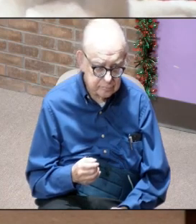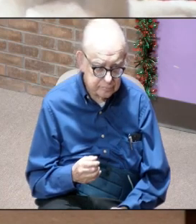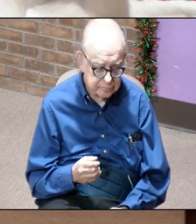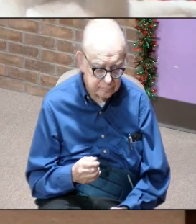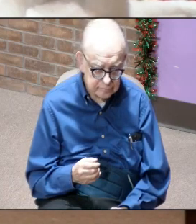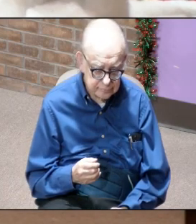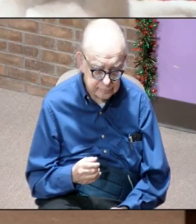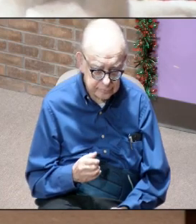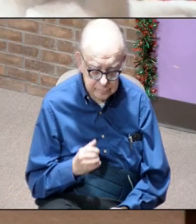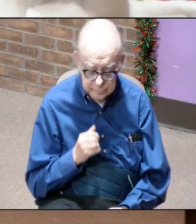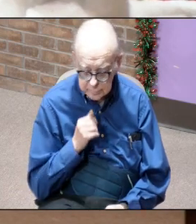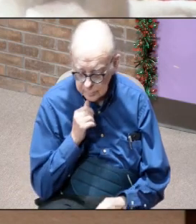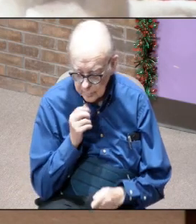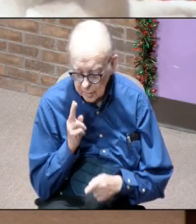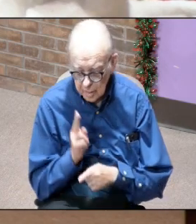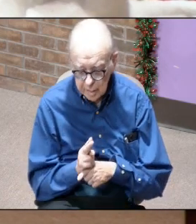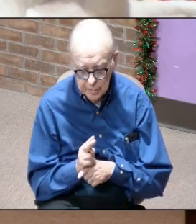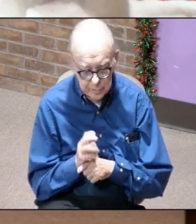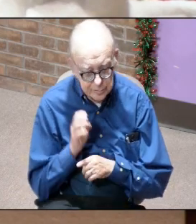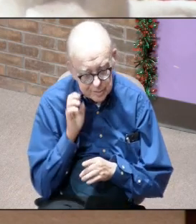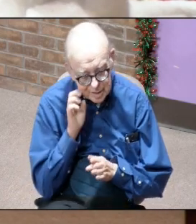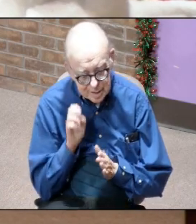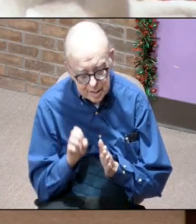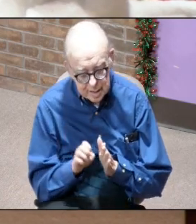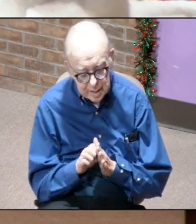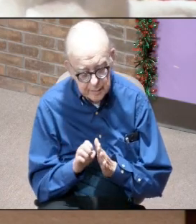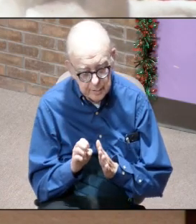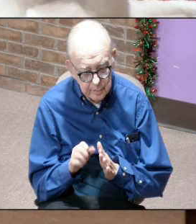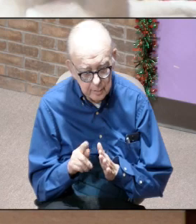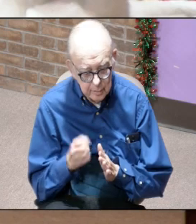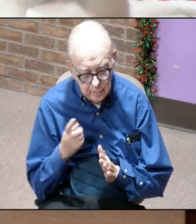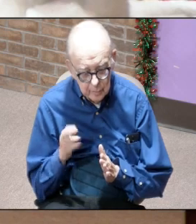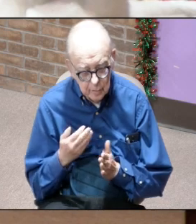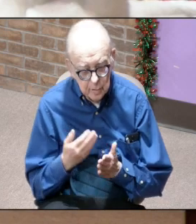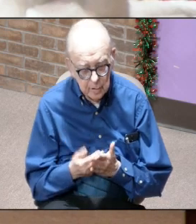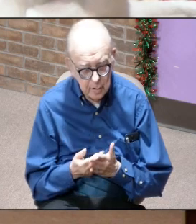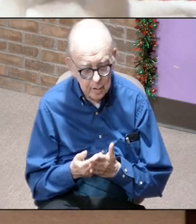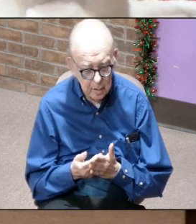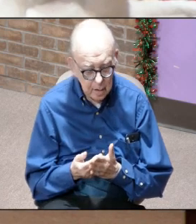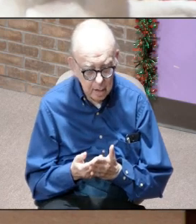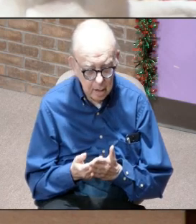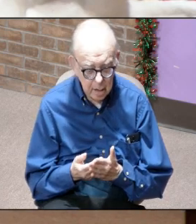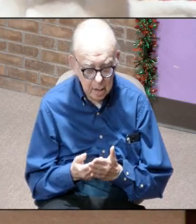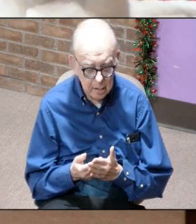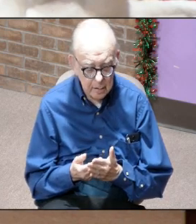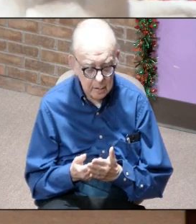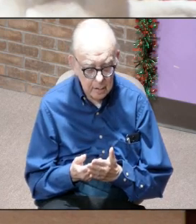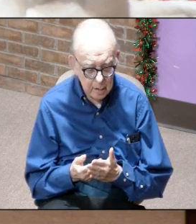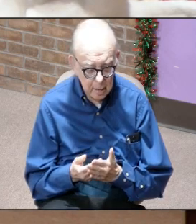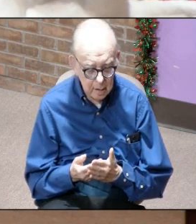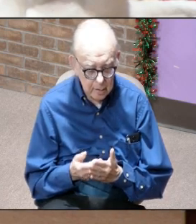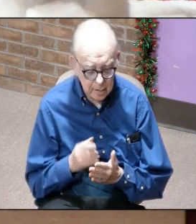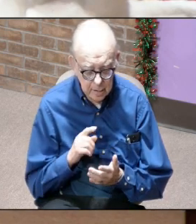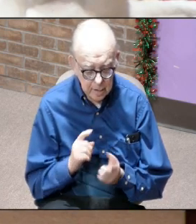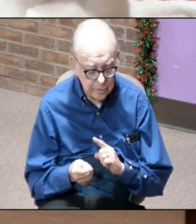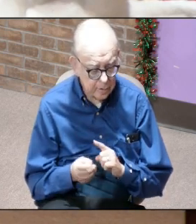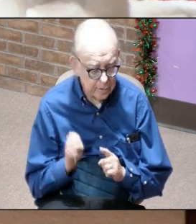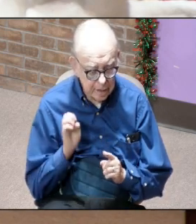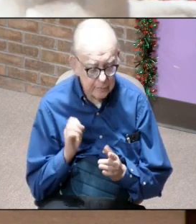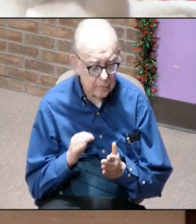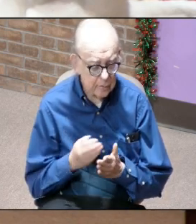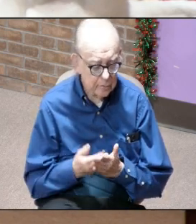use evil for good, or he'll turn evil to